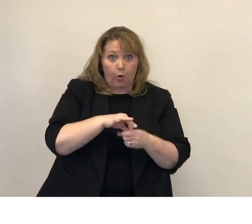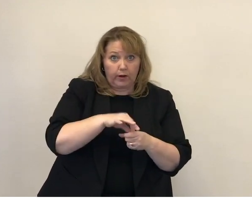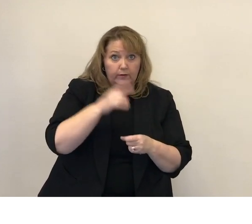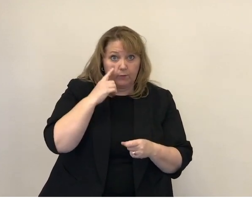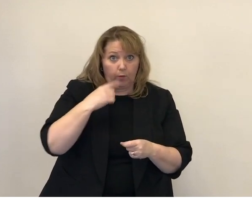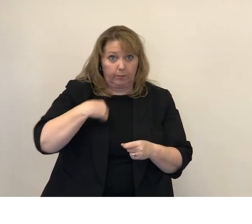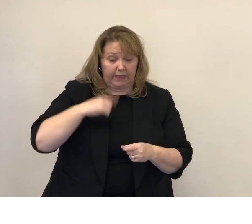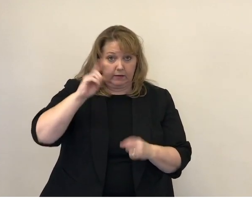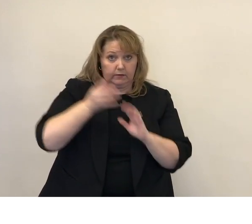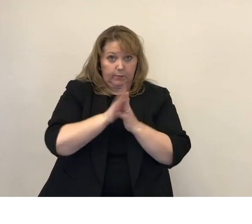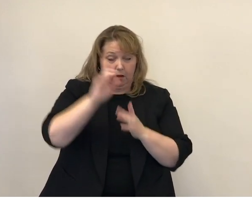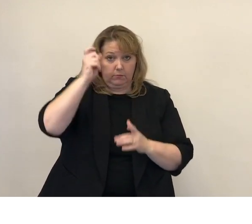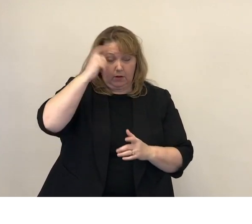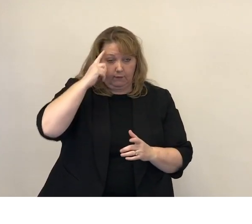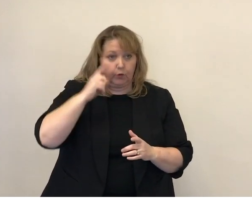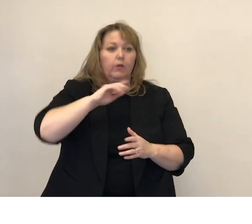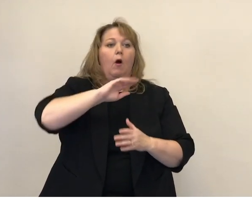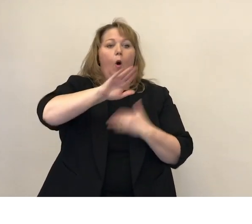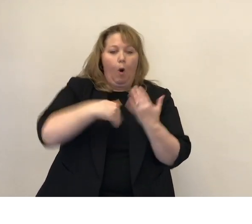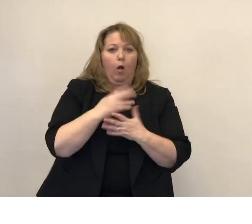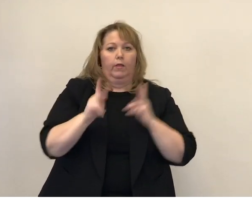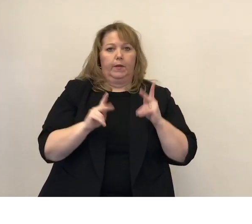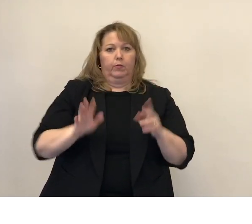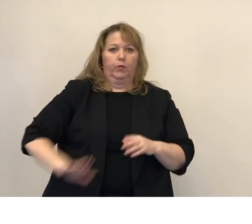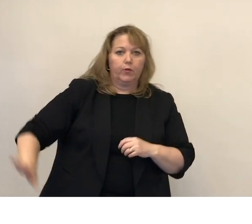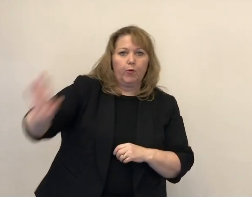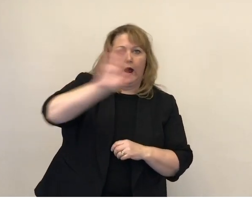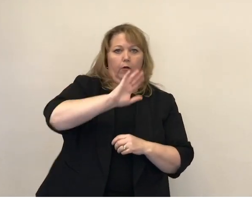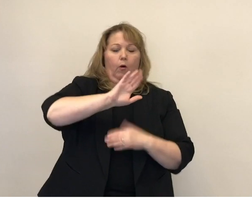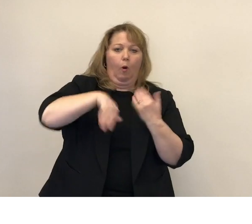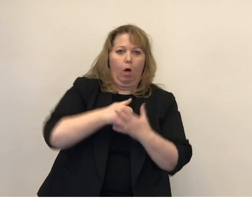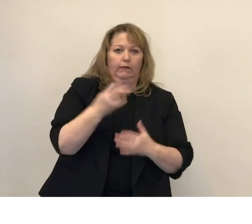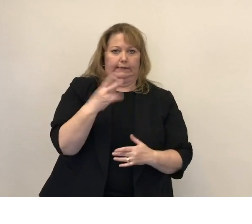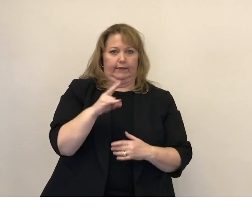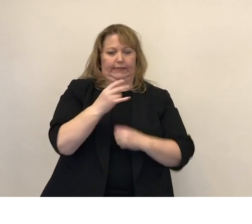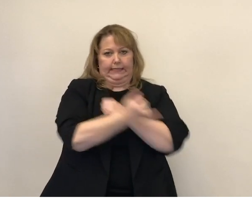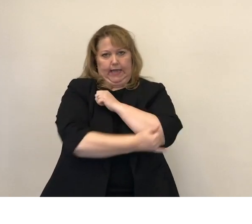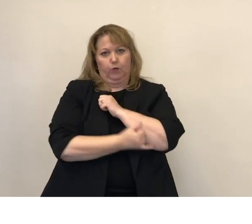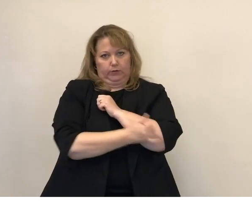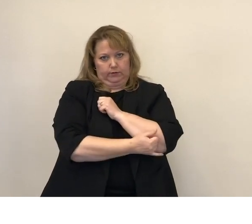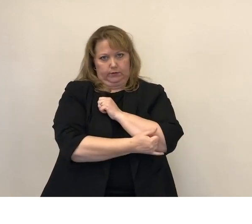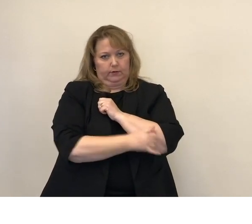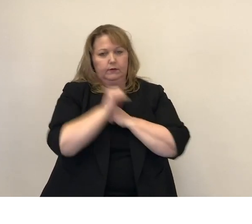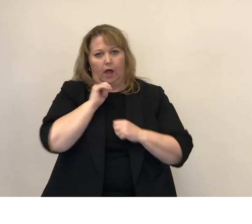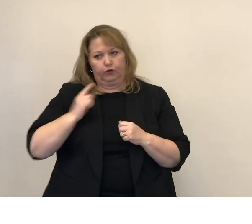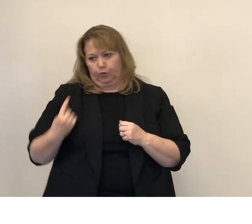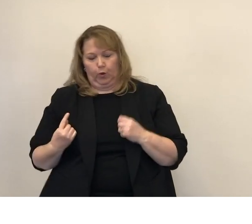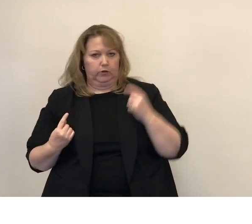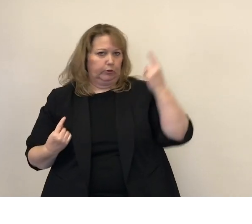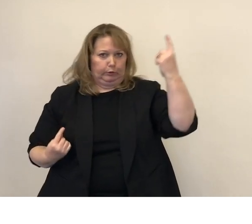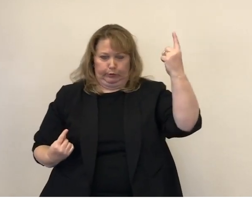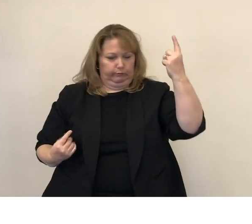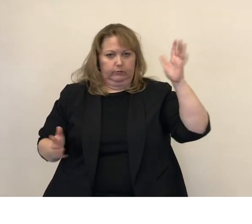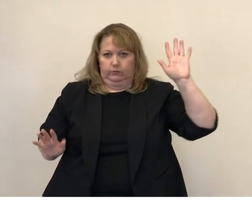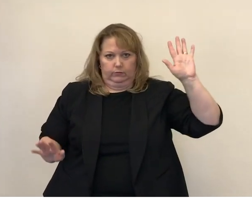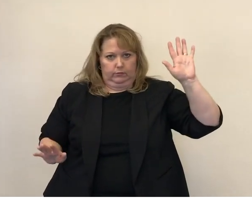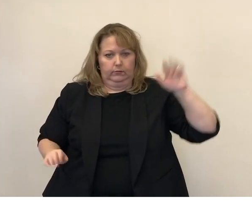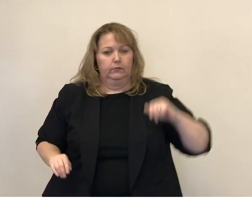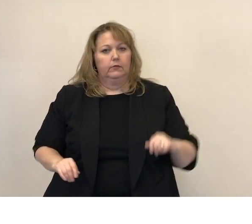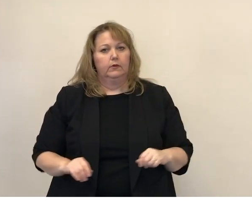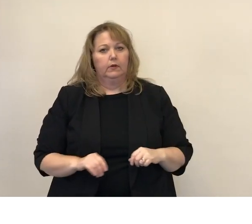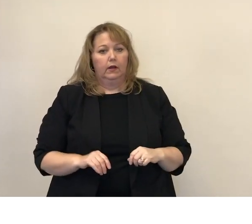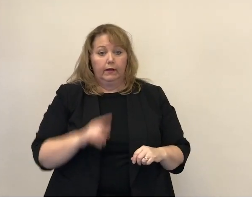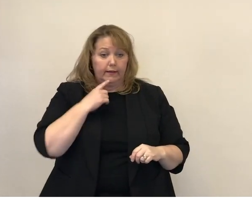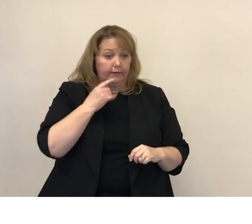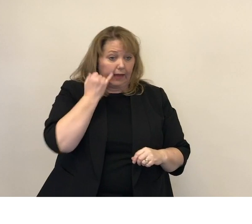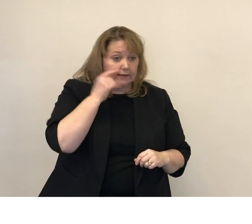I will take the action that I feel is most appropriate for the state of Nevada. The idea of relieving one as opposed to another, and then it